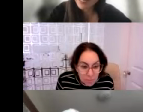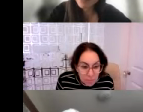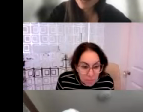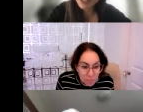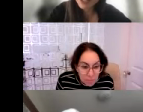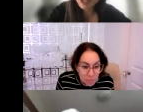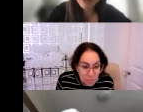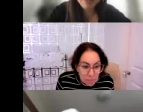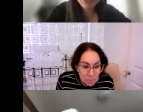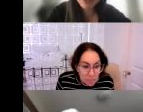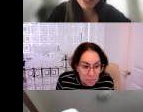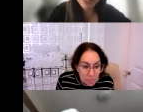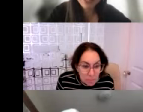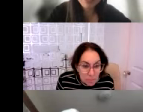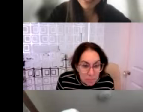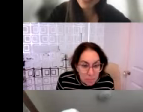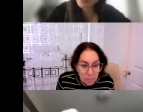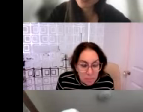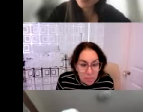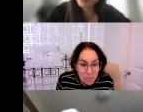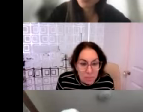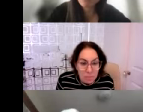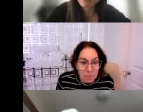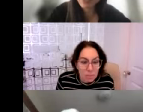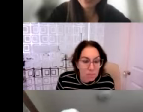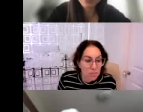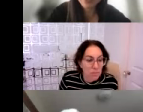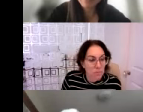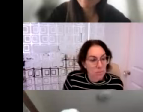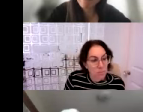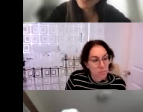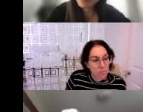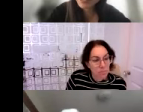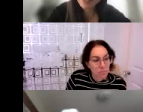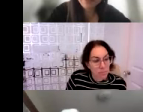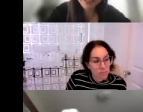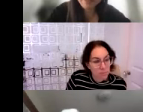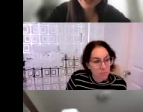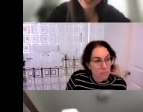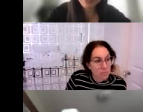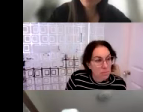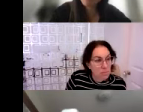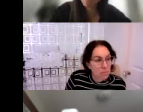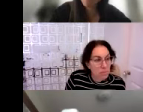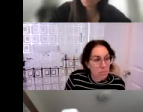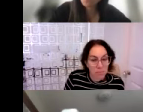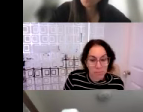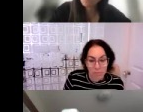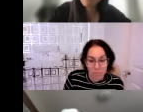Does anyone have questions? Do you want to unmute yourself since we can't see everyone on the screen? Please feel free to unmute yourself.